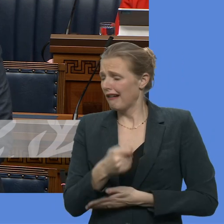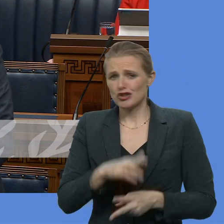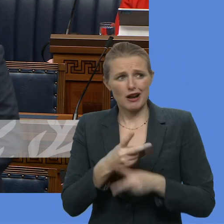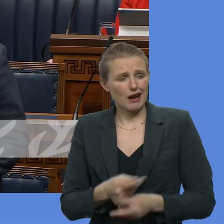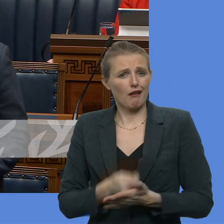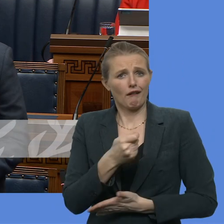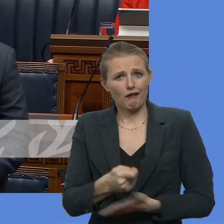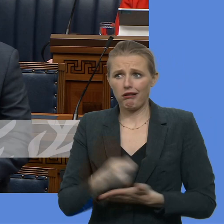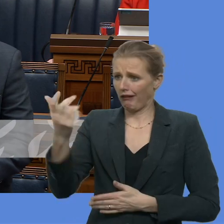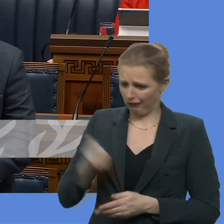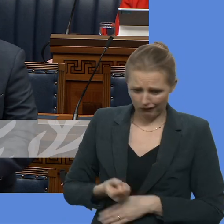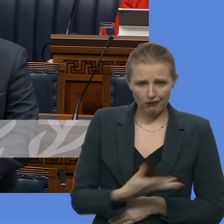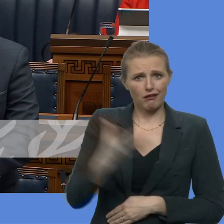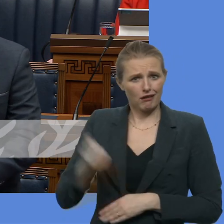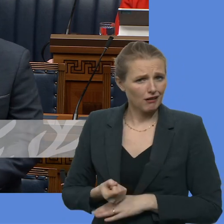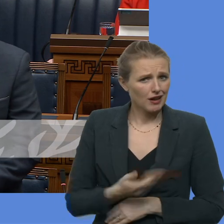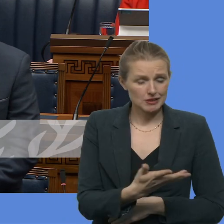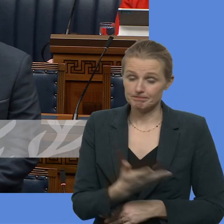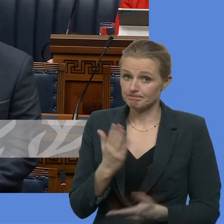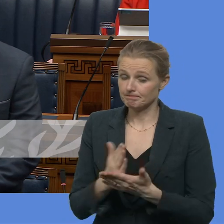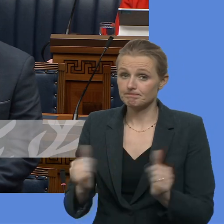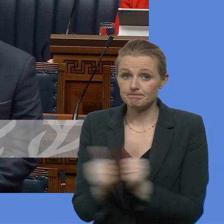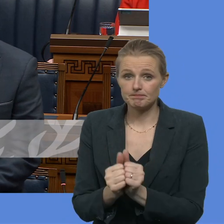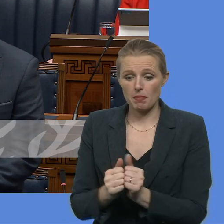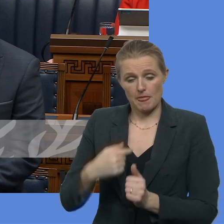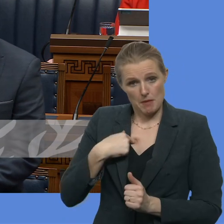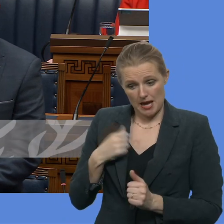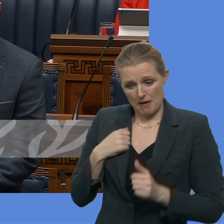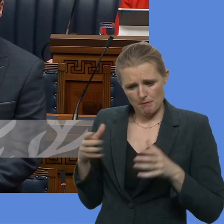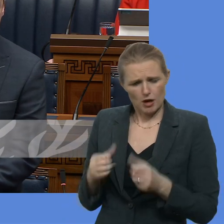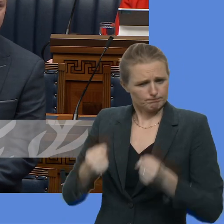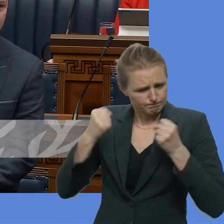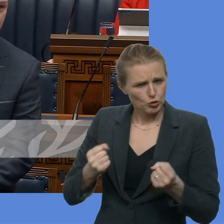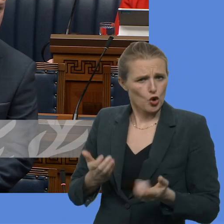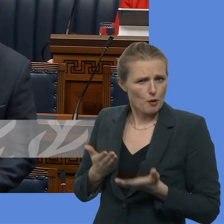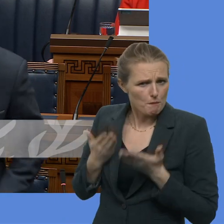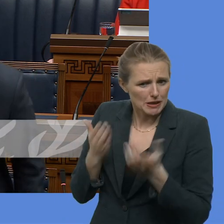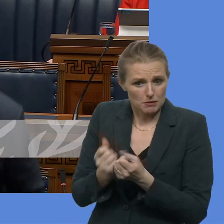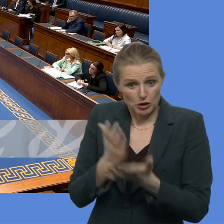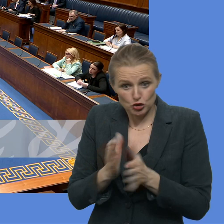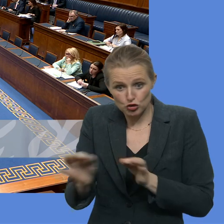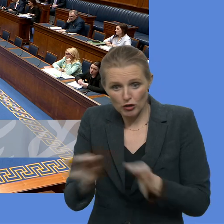childcare. That's what me and my party are committed to doing, and we look forward to achieving that during this term.